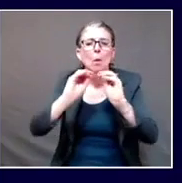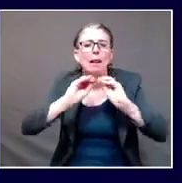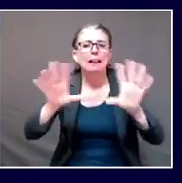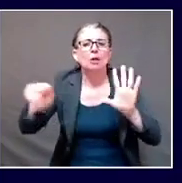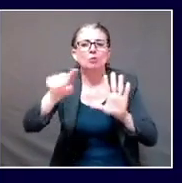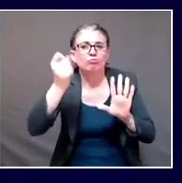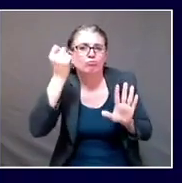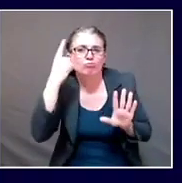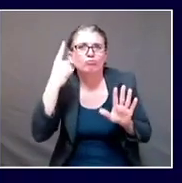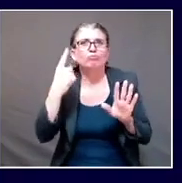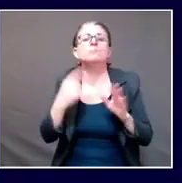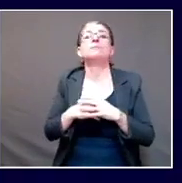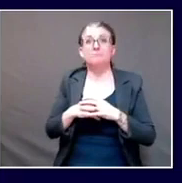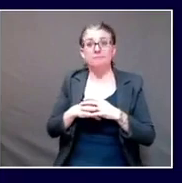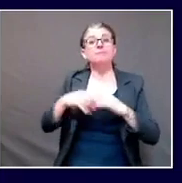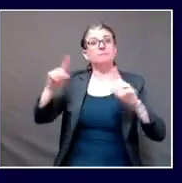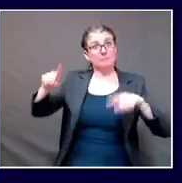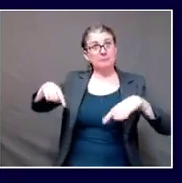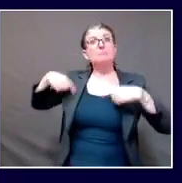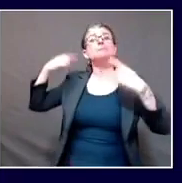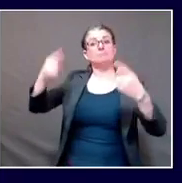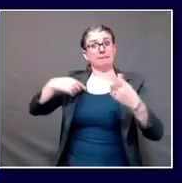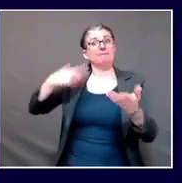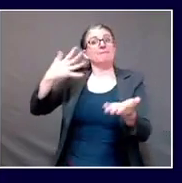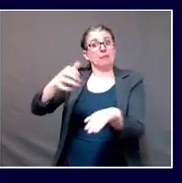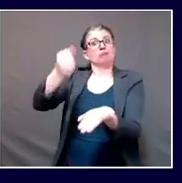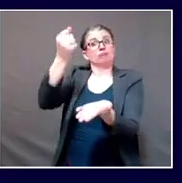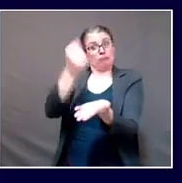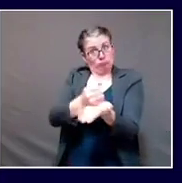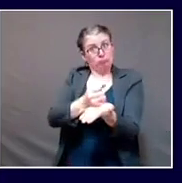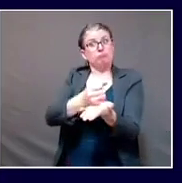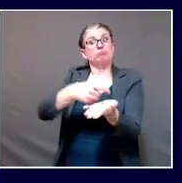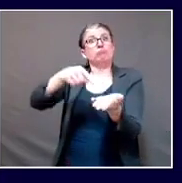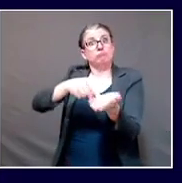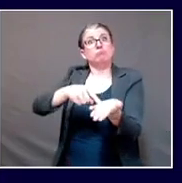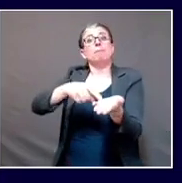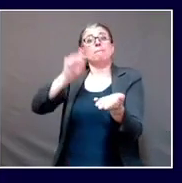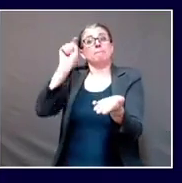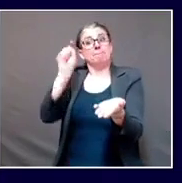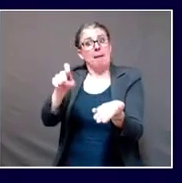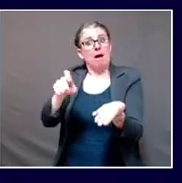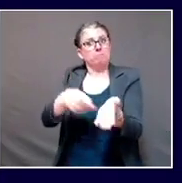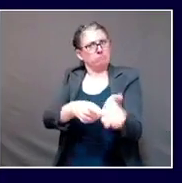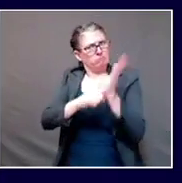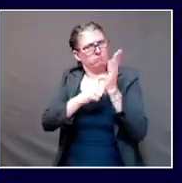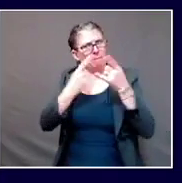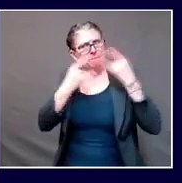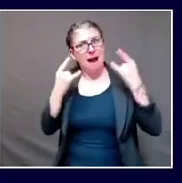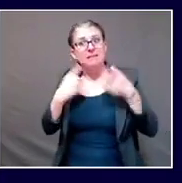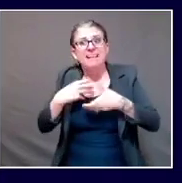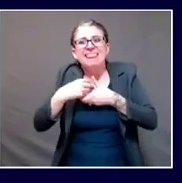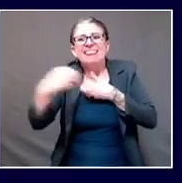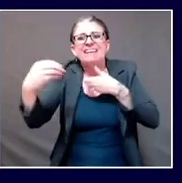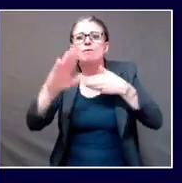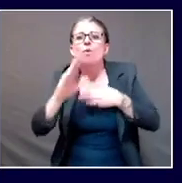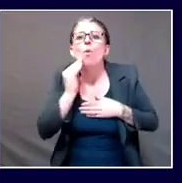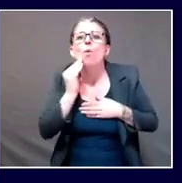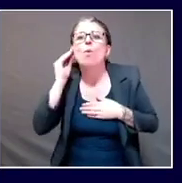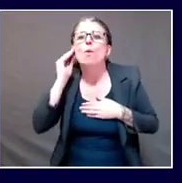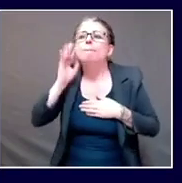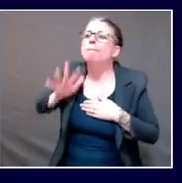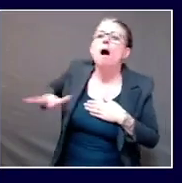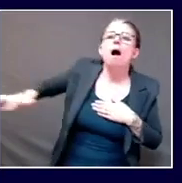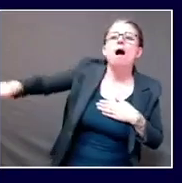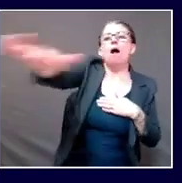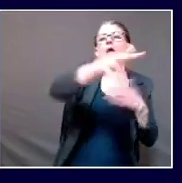all indoor spaces, those in charge of events and happenings and gatherings, regardless of the type or size of the facility, they may